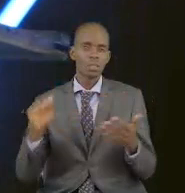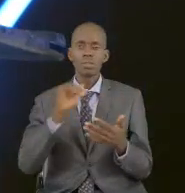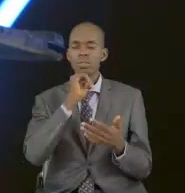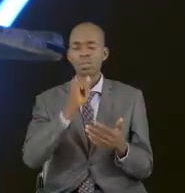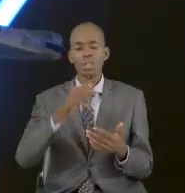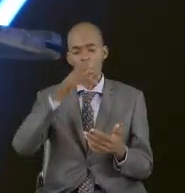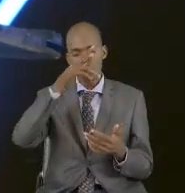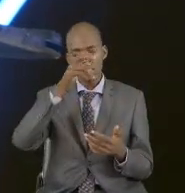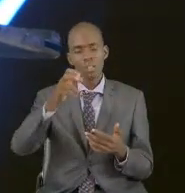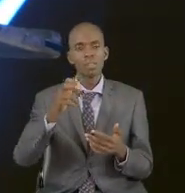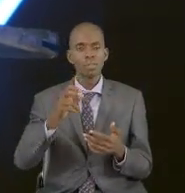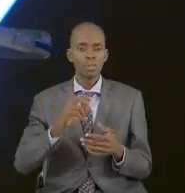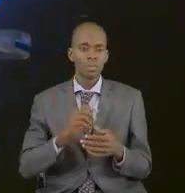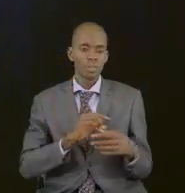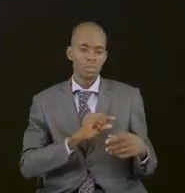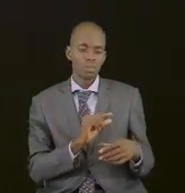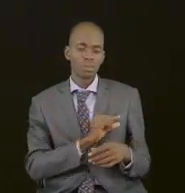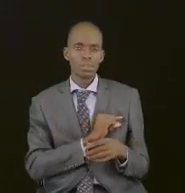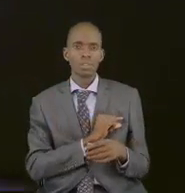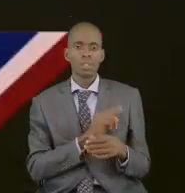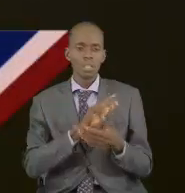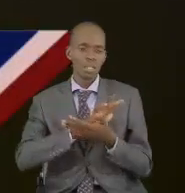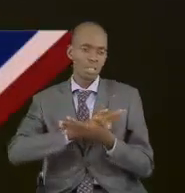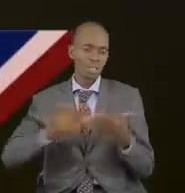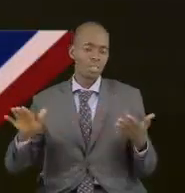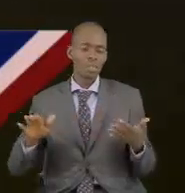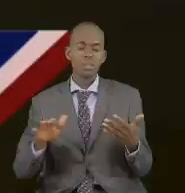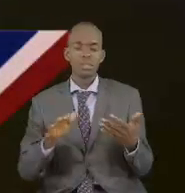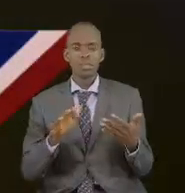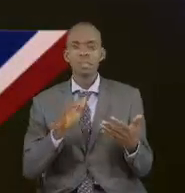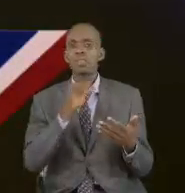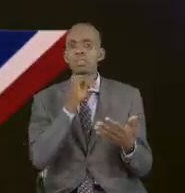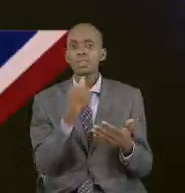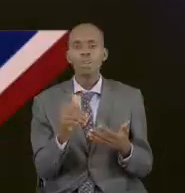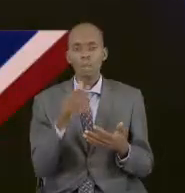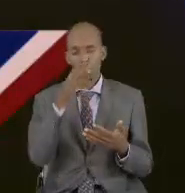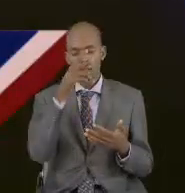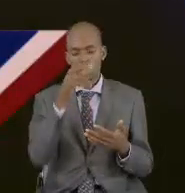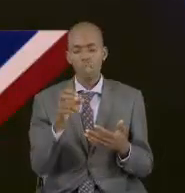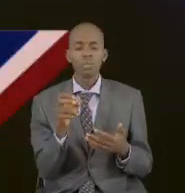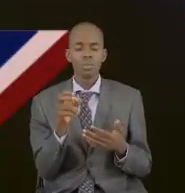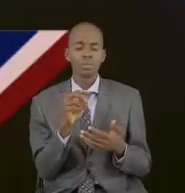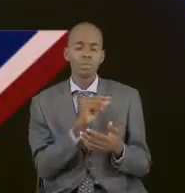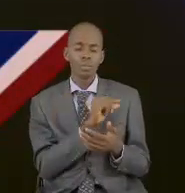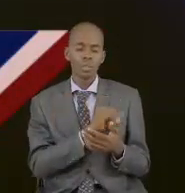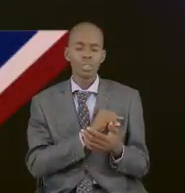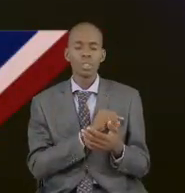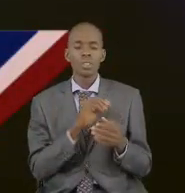incorruptible conscience. Cleansed, incorruptible conscience. Three, a